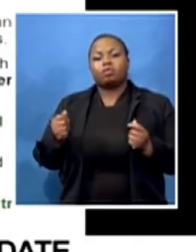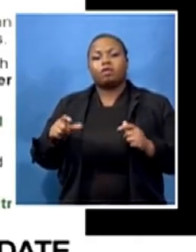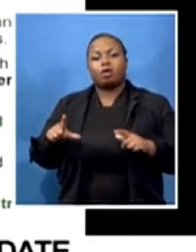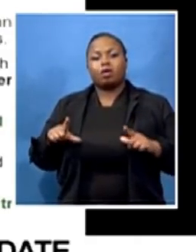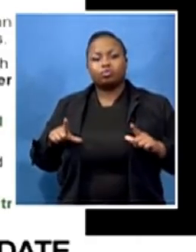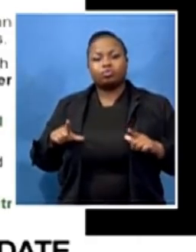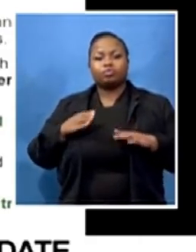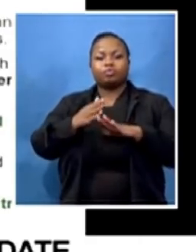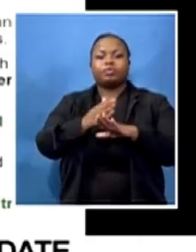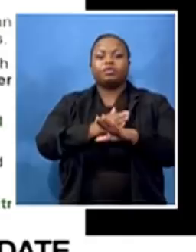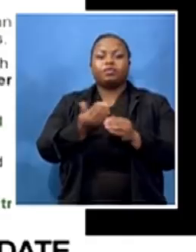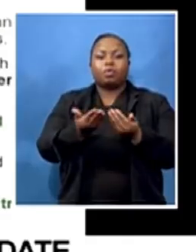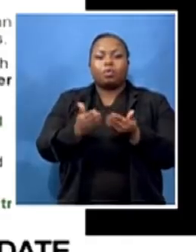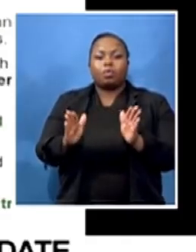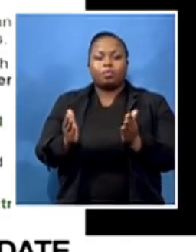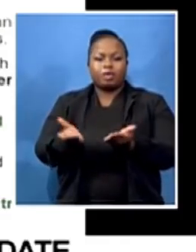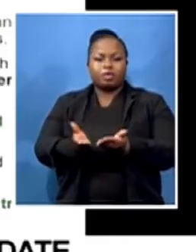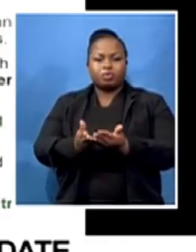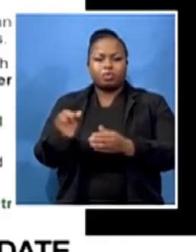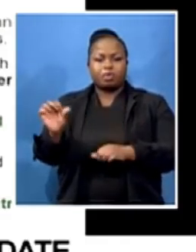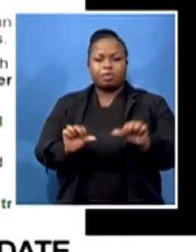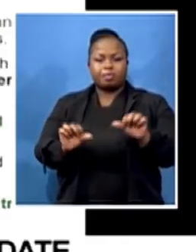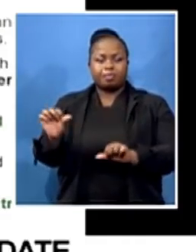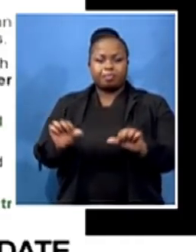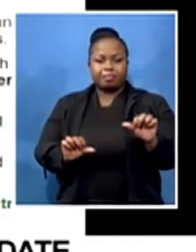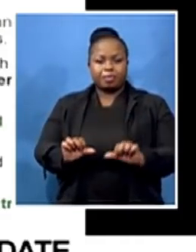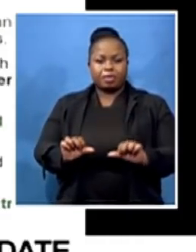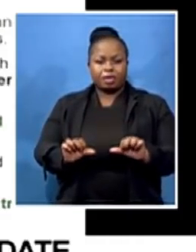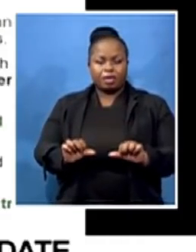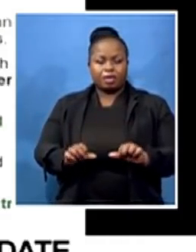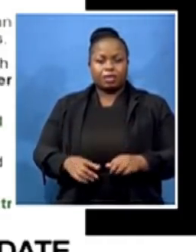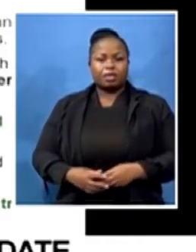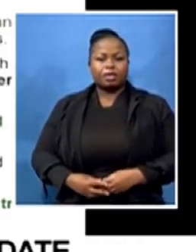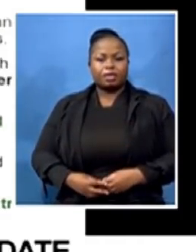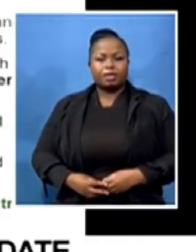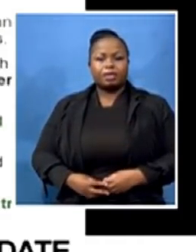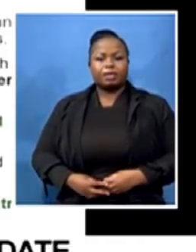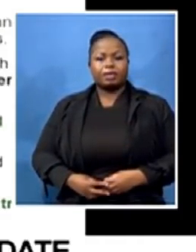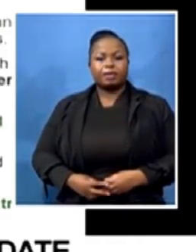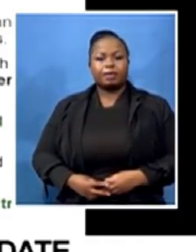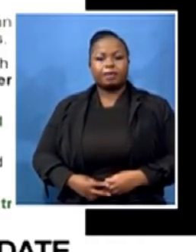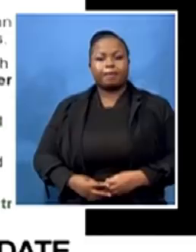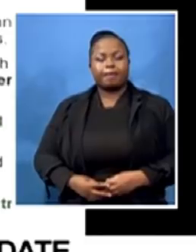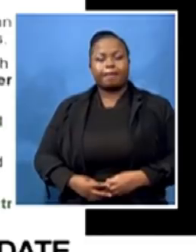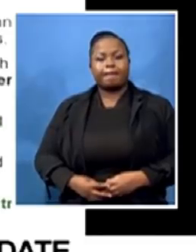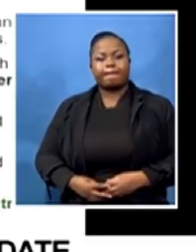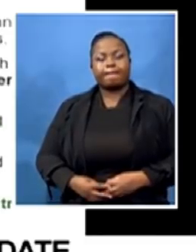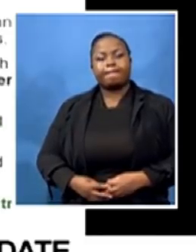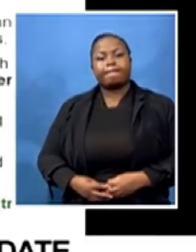In terms of how we have worked, we all are aware that there is a